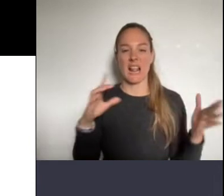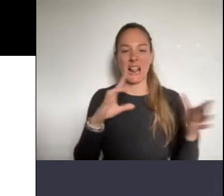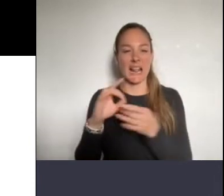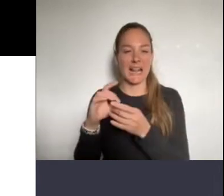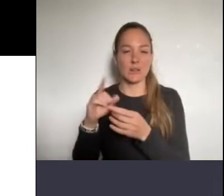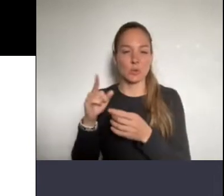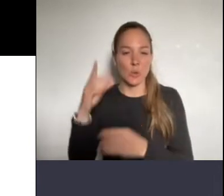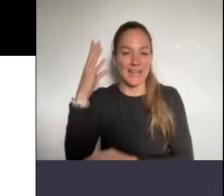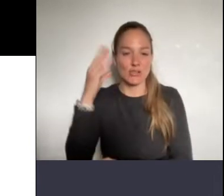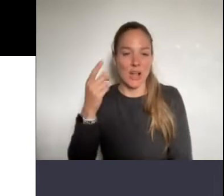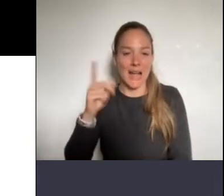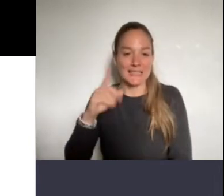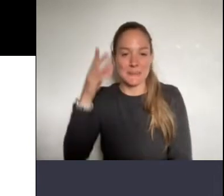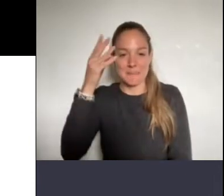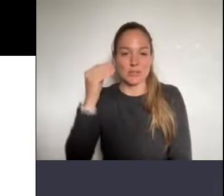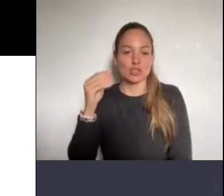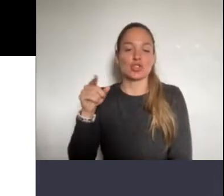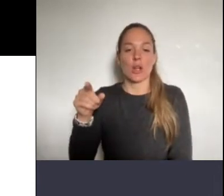the RNID.